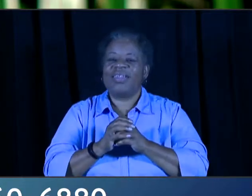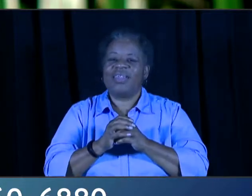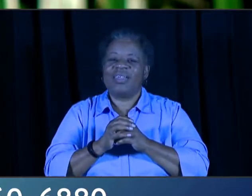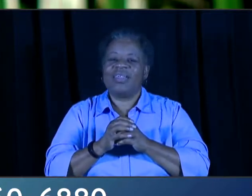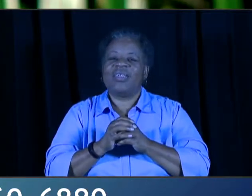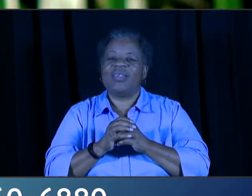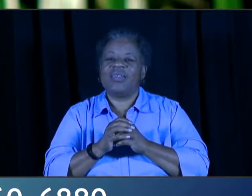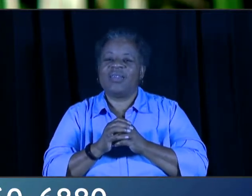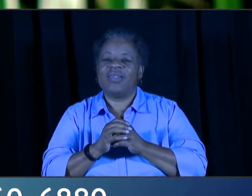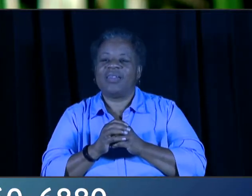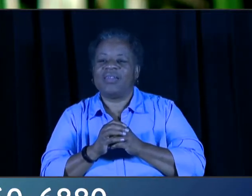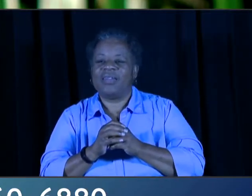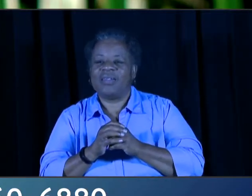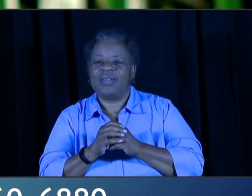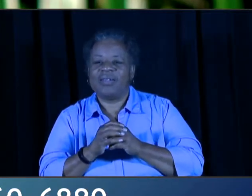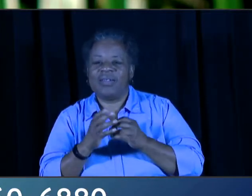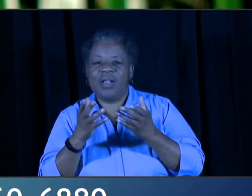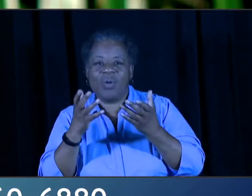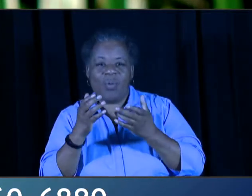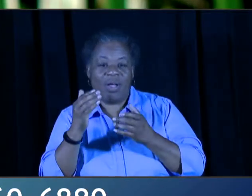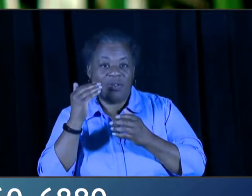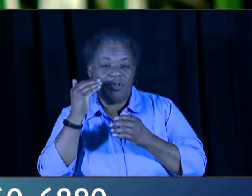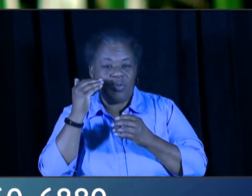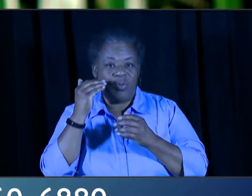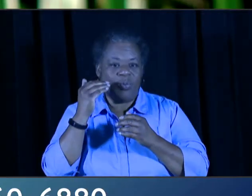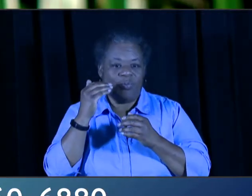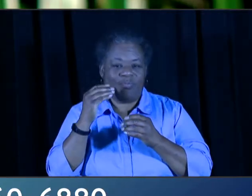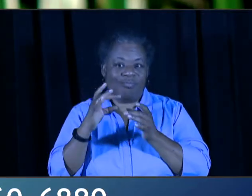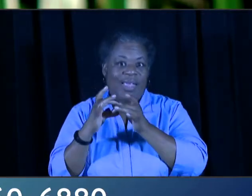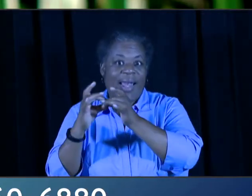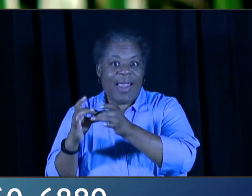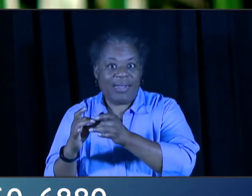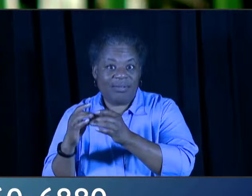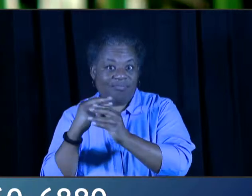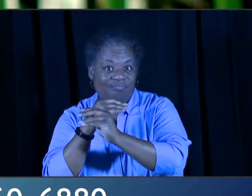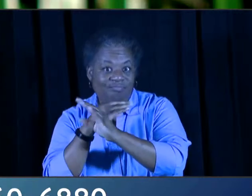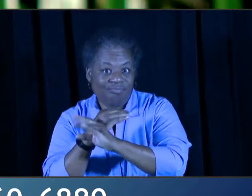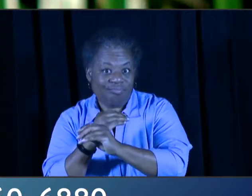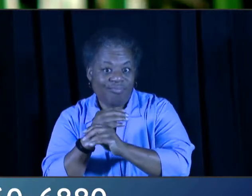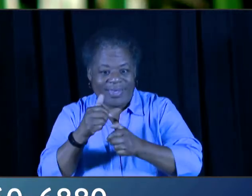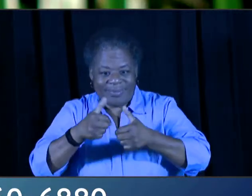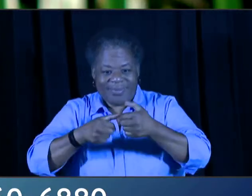get connected, you can get the Zoom link by either texting the word MEET to